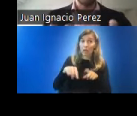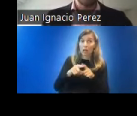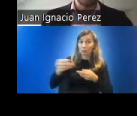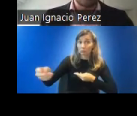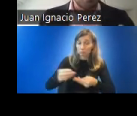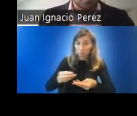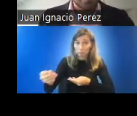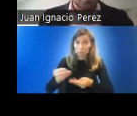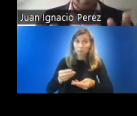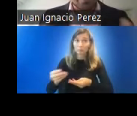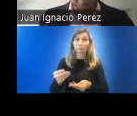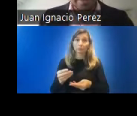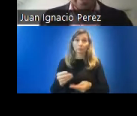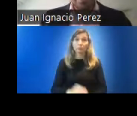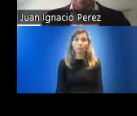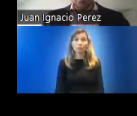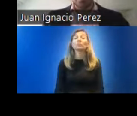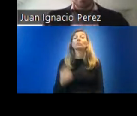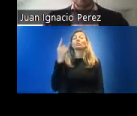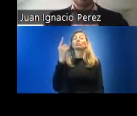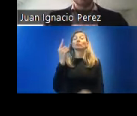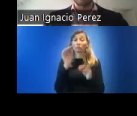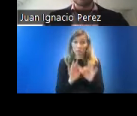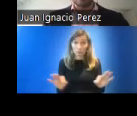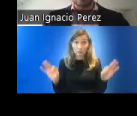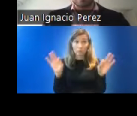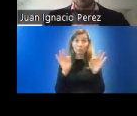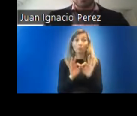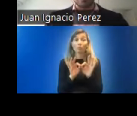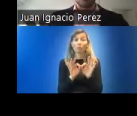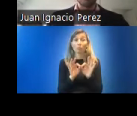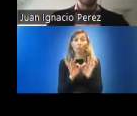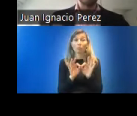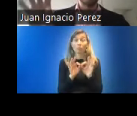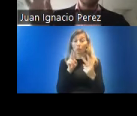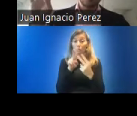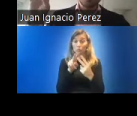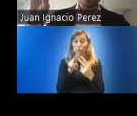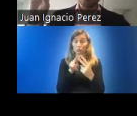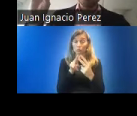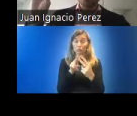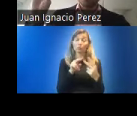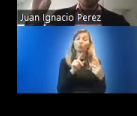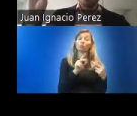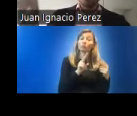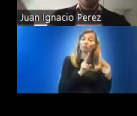One very important point for these two special rapporteurs is that they can work in connection to